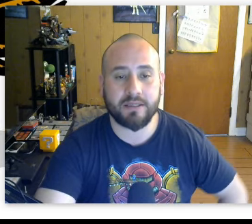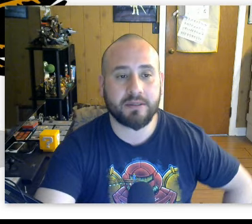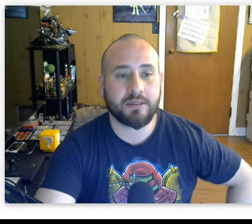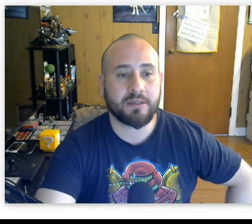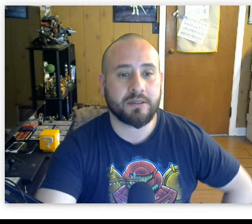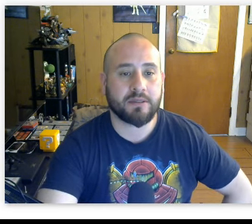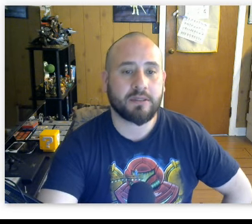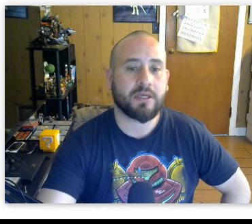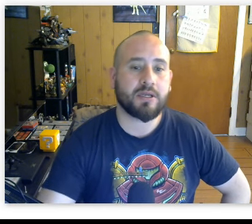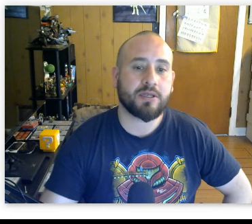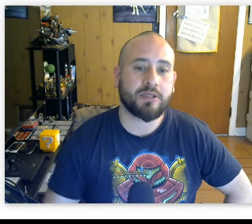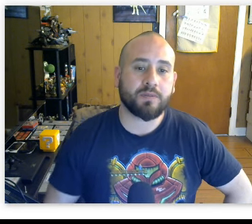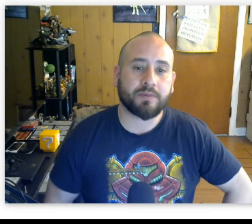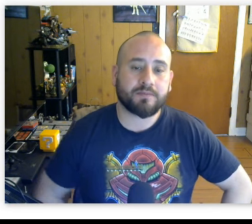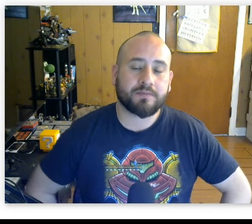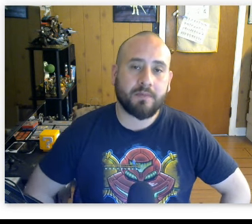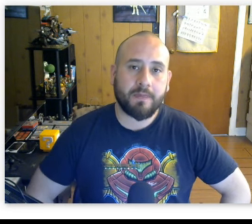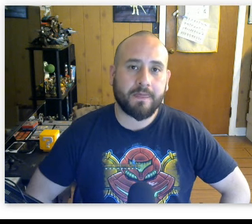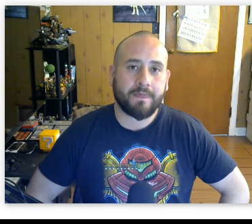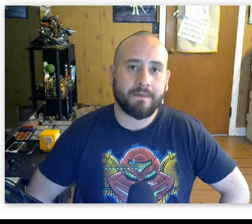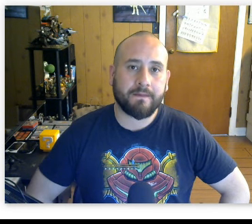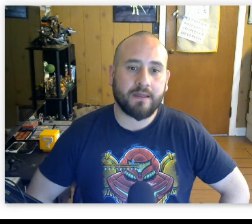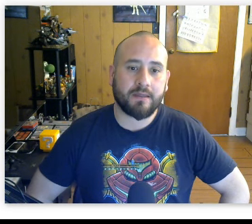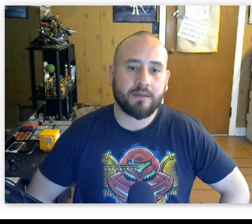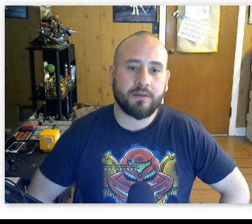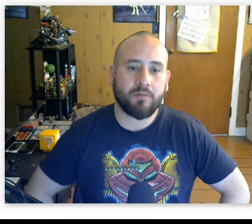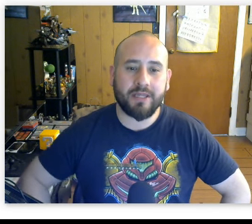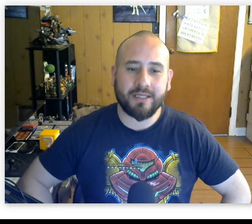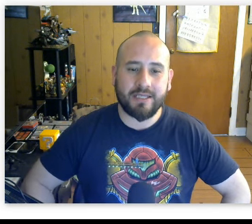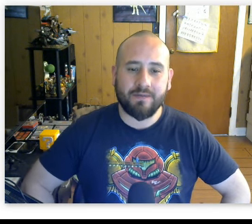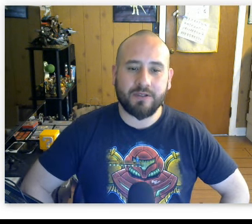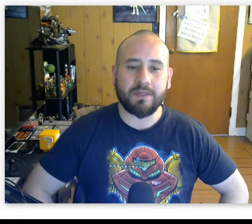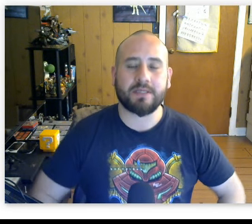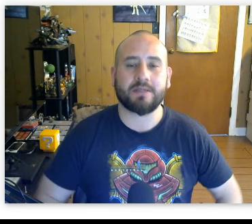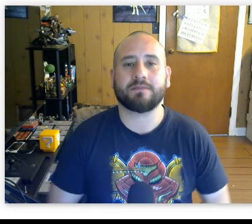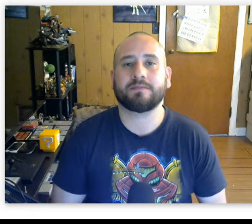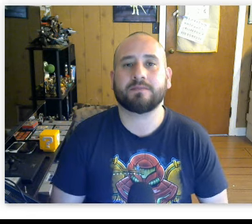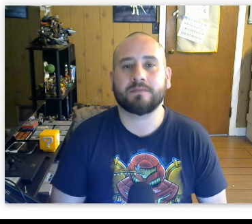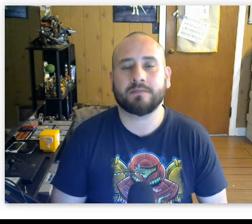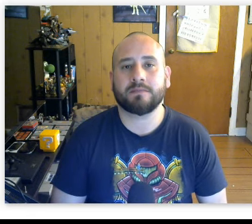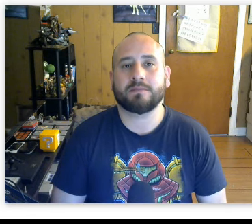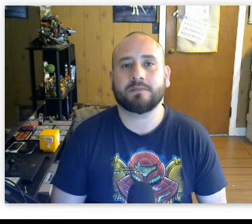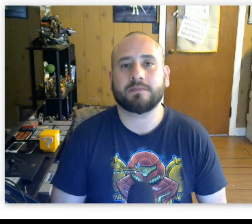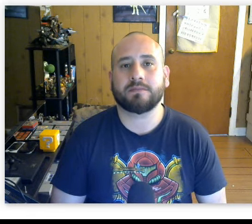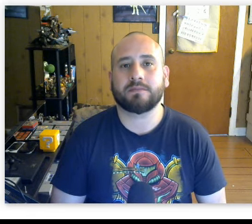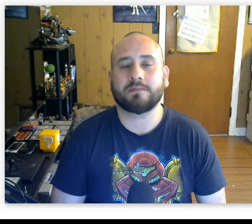neck. Soup. What do you think the sign for soup is?